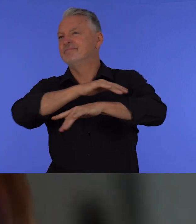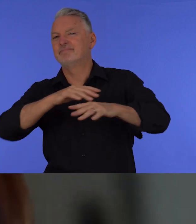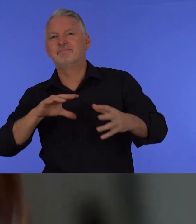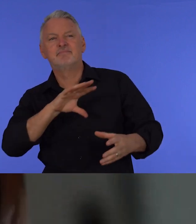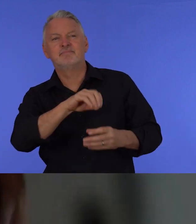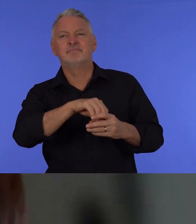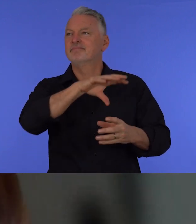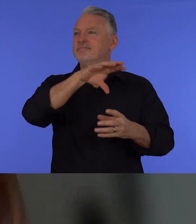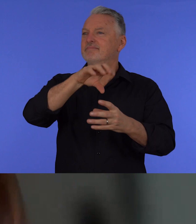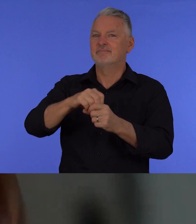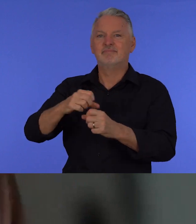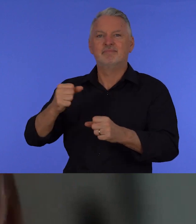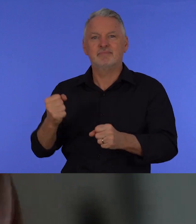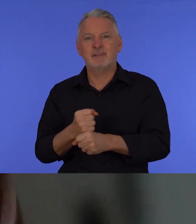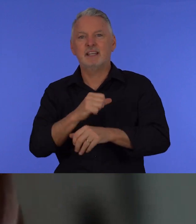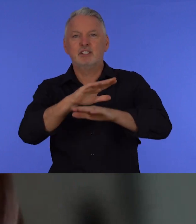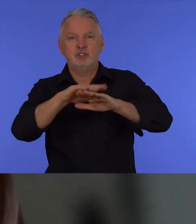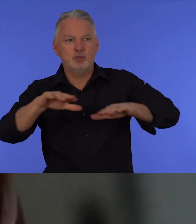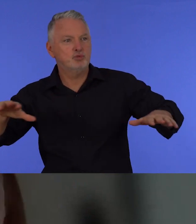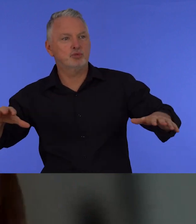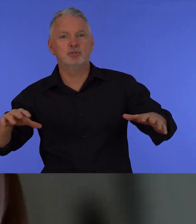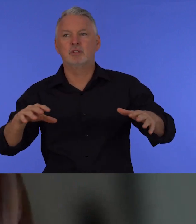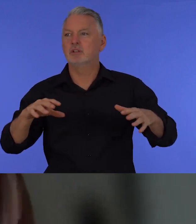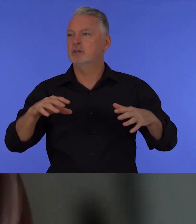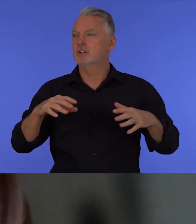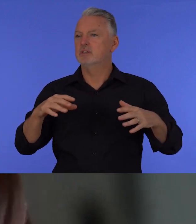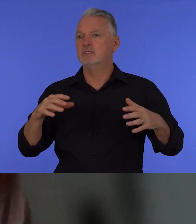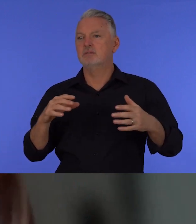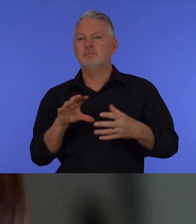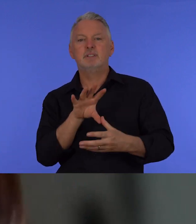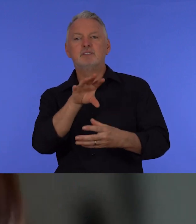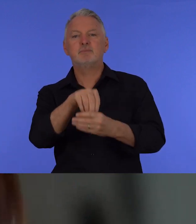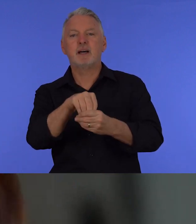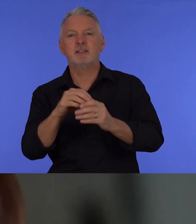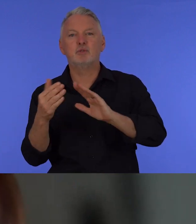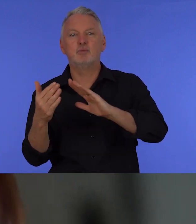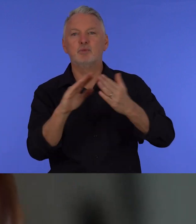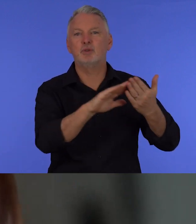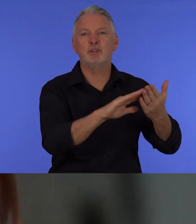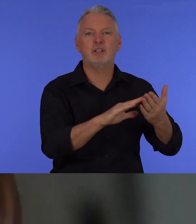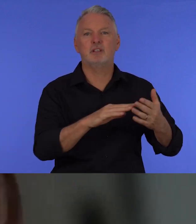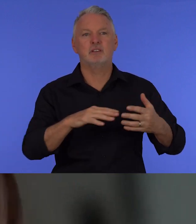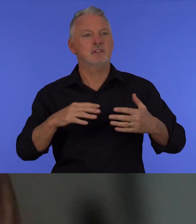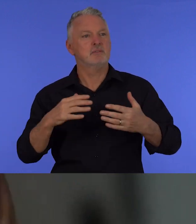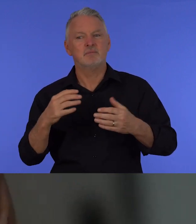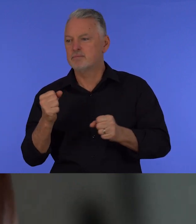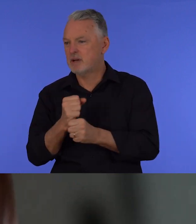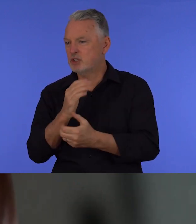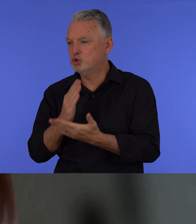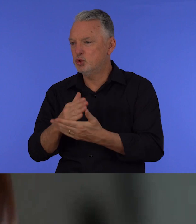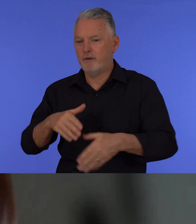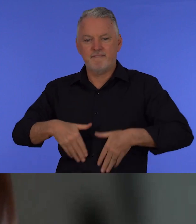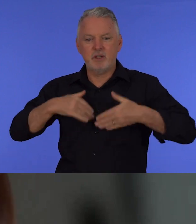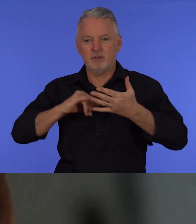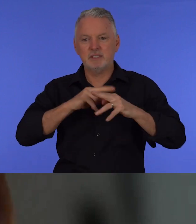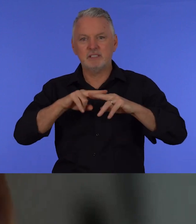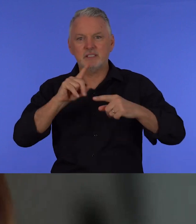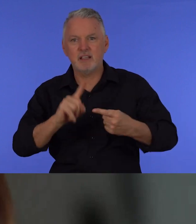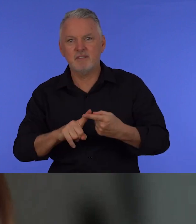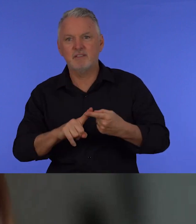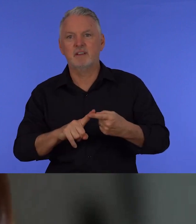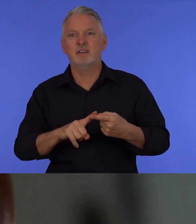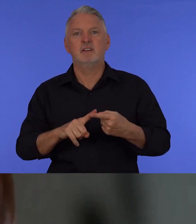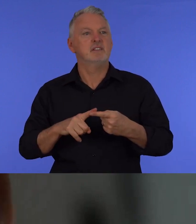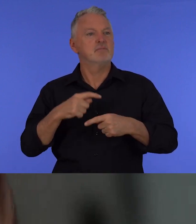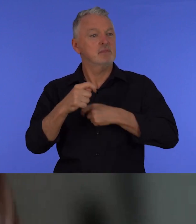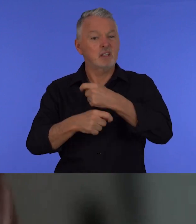our families getting out and about, keeping our kids visible in the communities in whatever capacities, safe